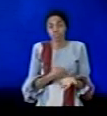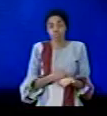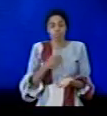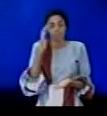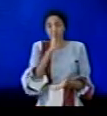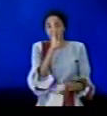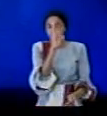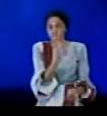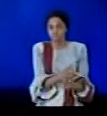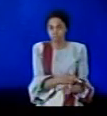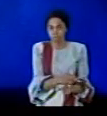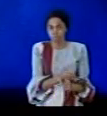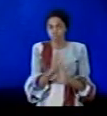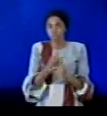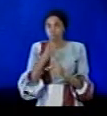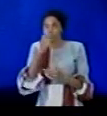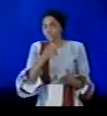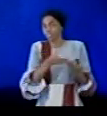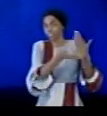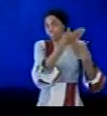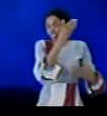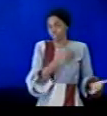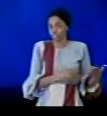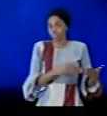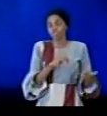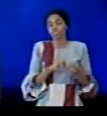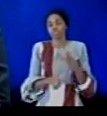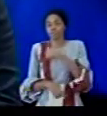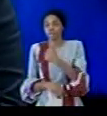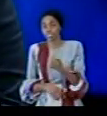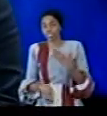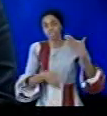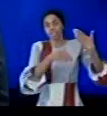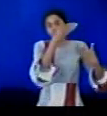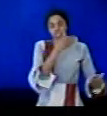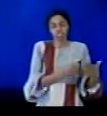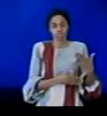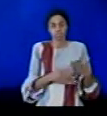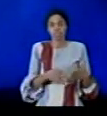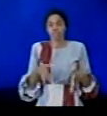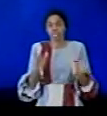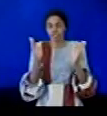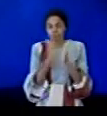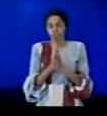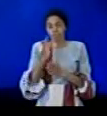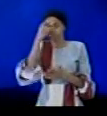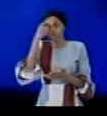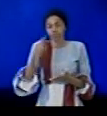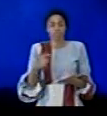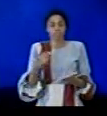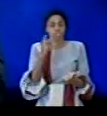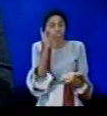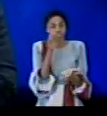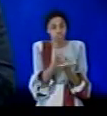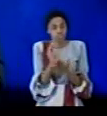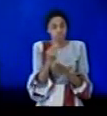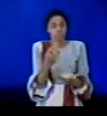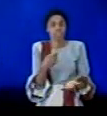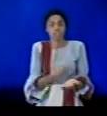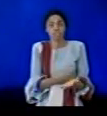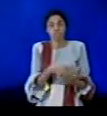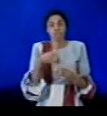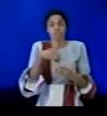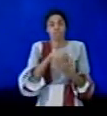another generation. Let's pray for the truth of the gospel globally, and that the fear of the Lord will fill the